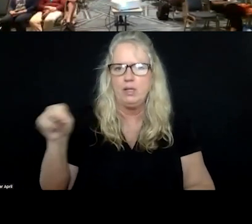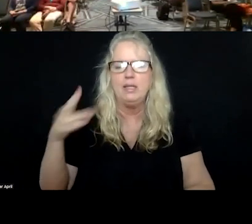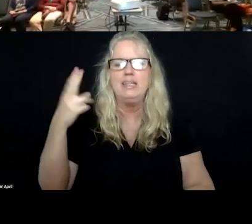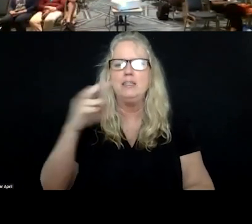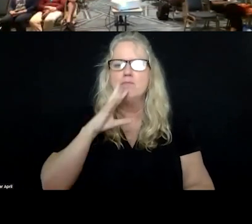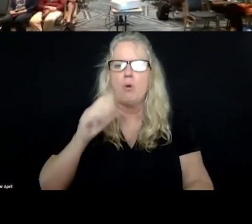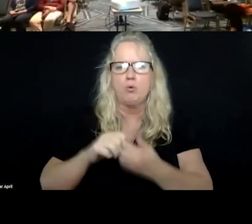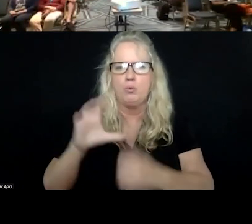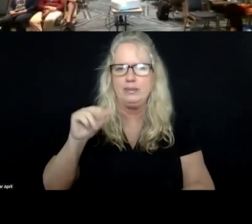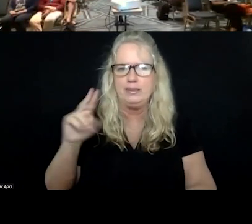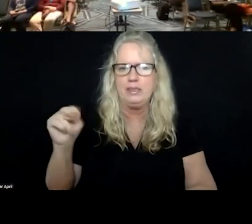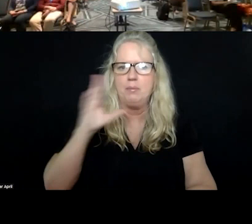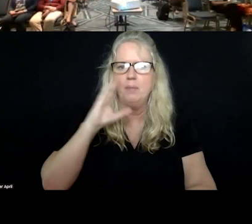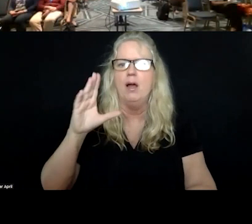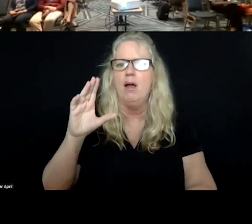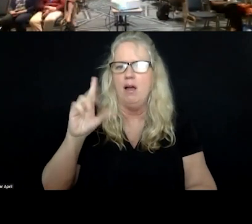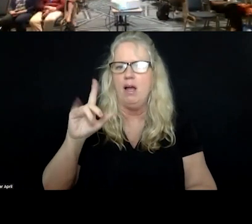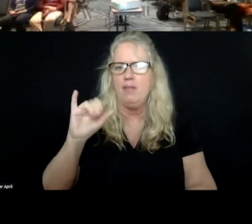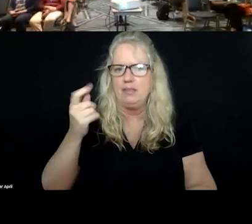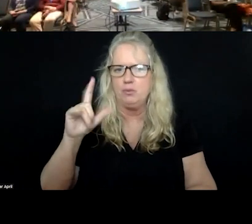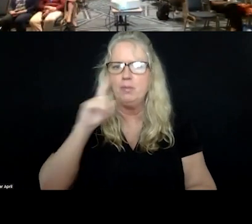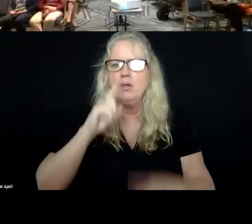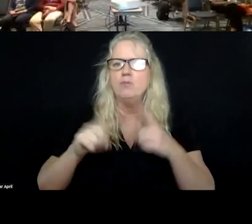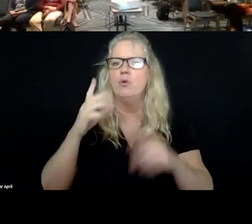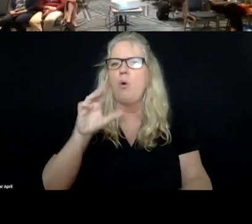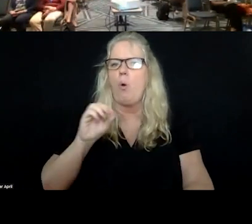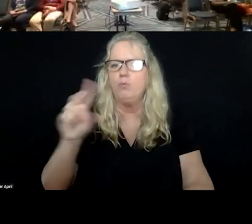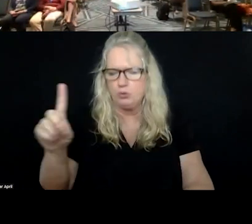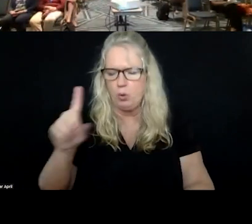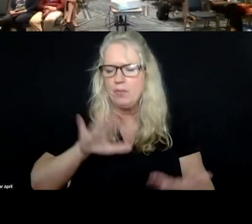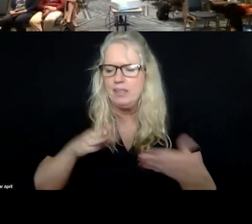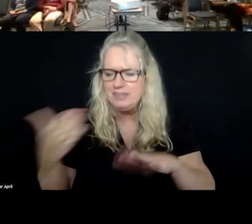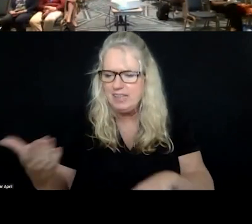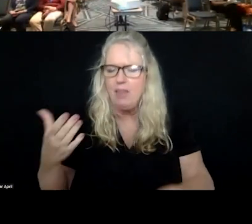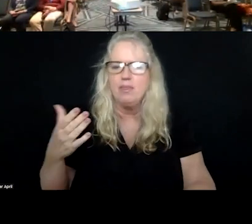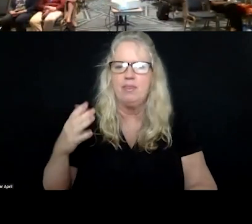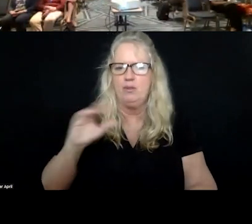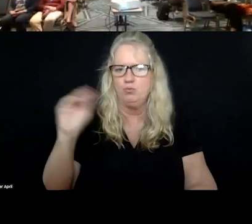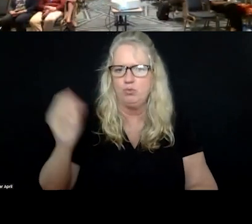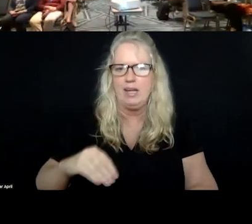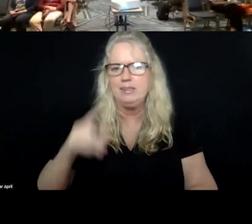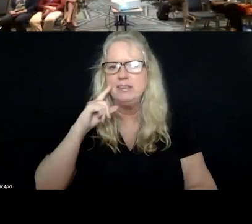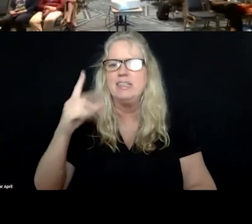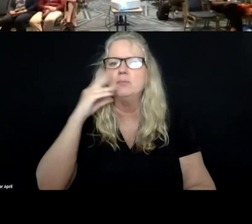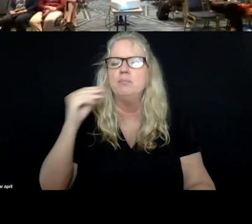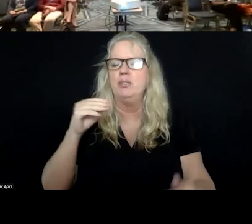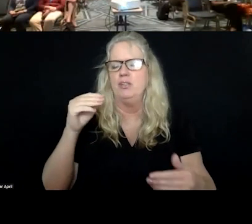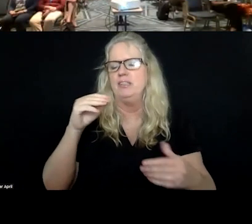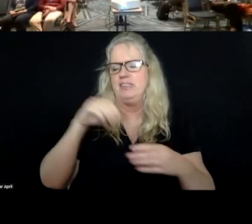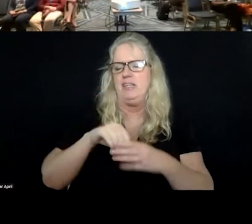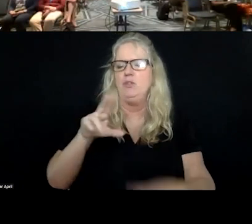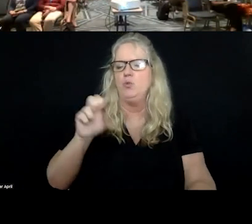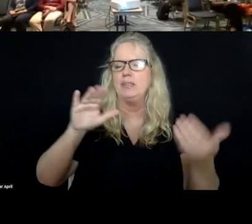with CNN on the disparate overdose death rates experienced in the US compared with other